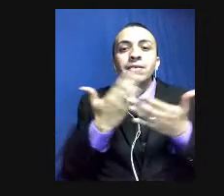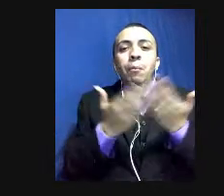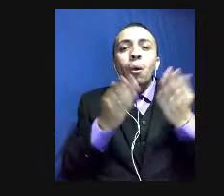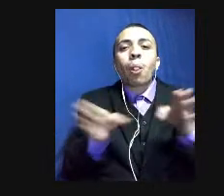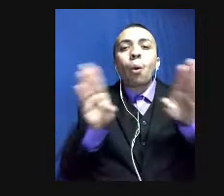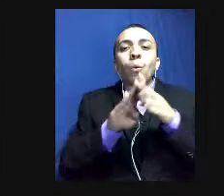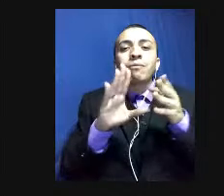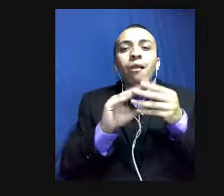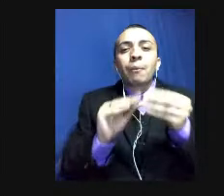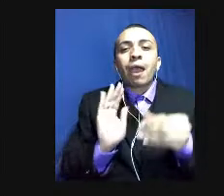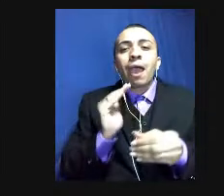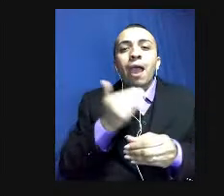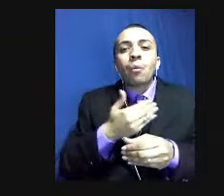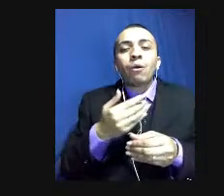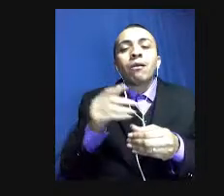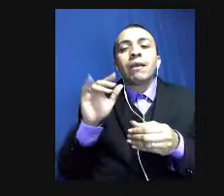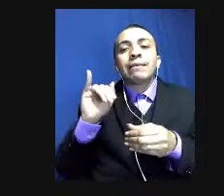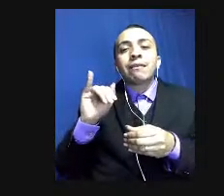incident commander, Jerry McGowan.